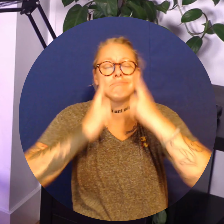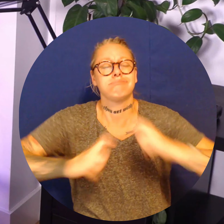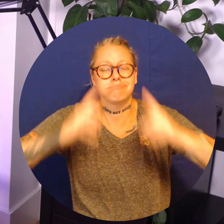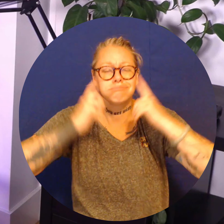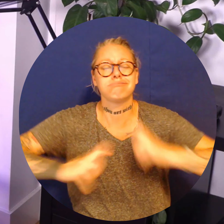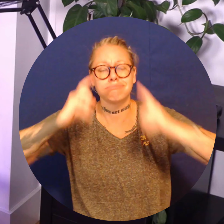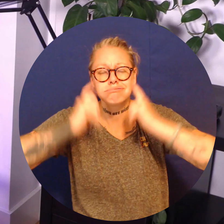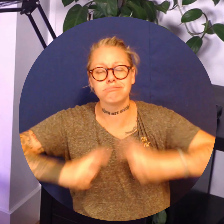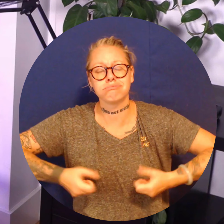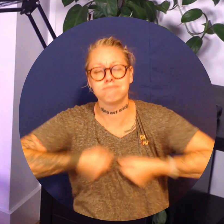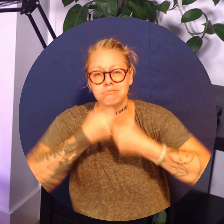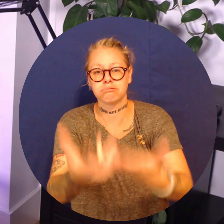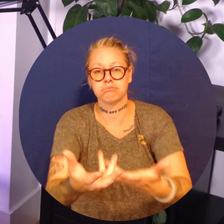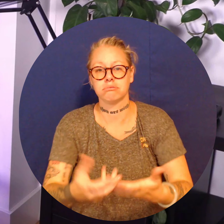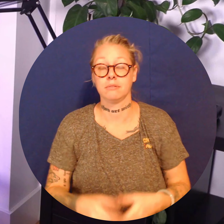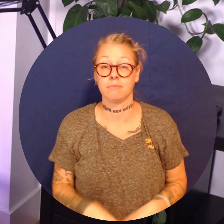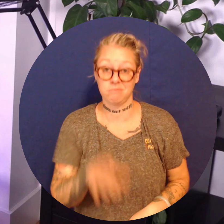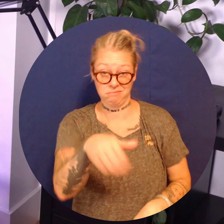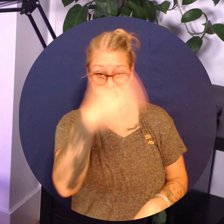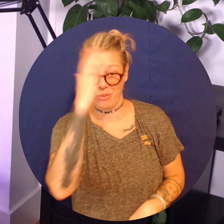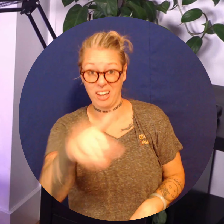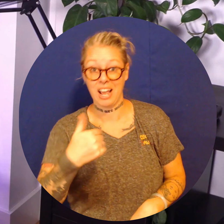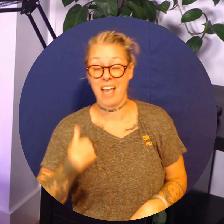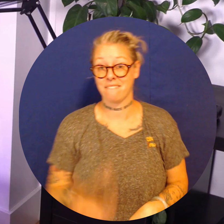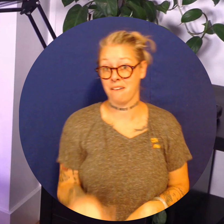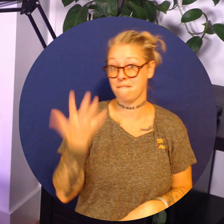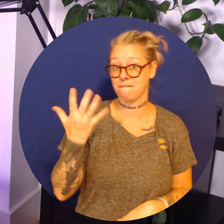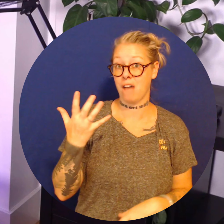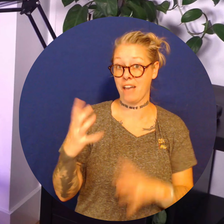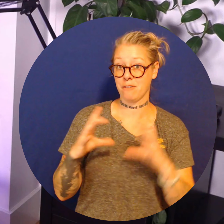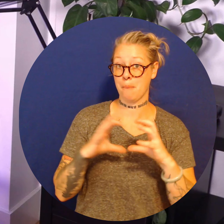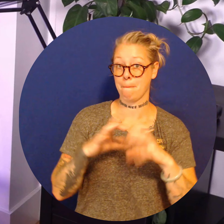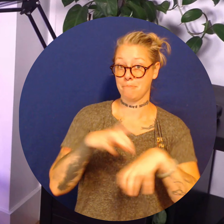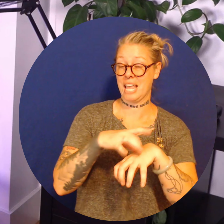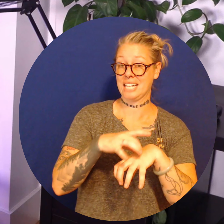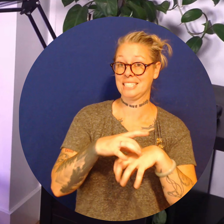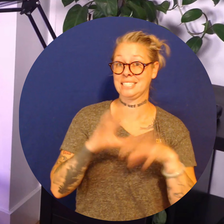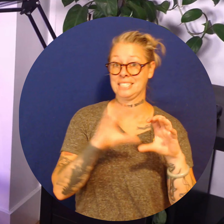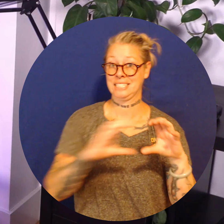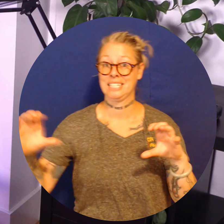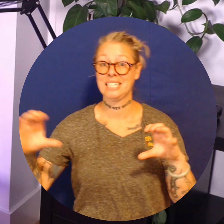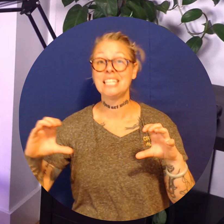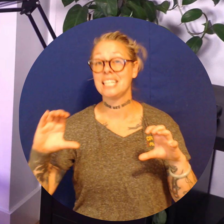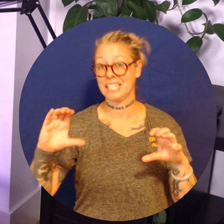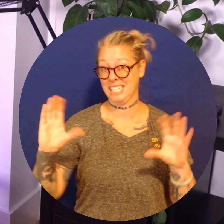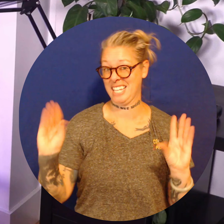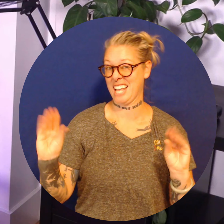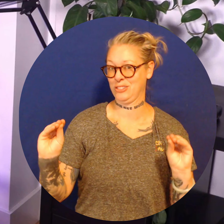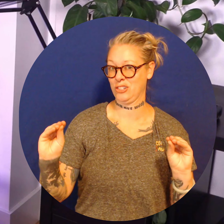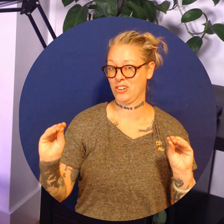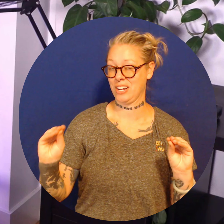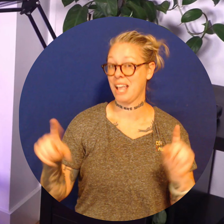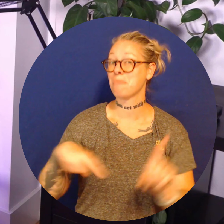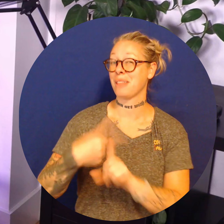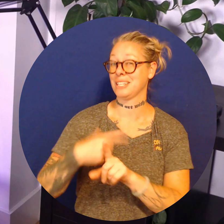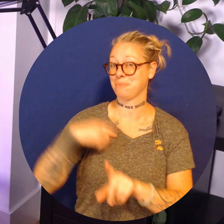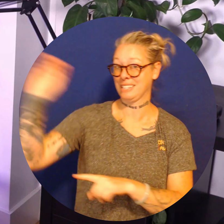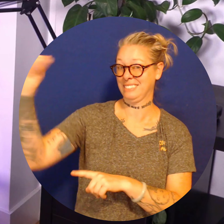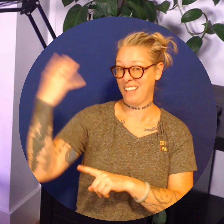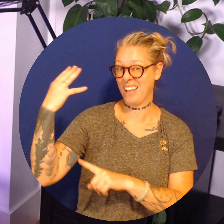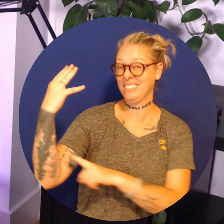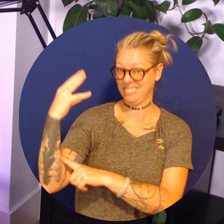cry that i have and like i have five planets in cancer well four and my son is a progressed cancer so like